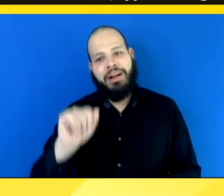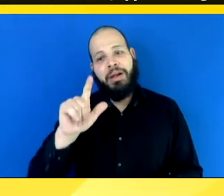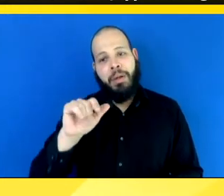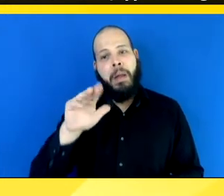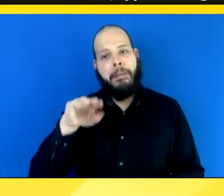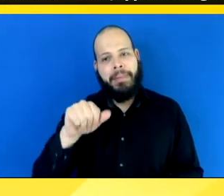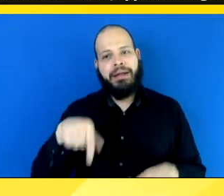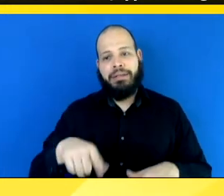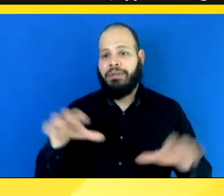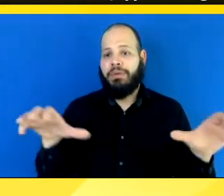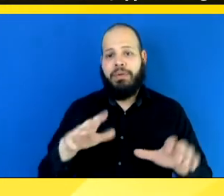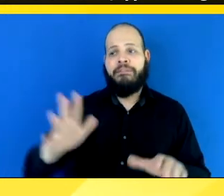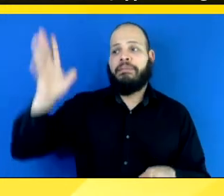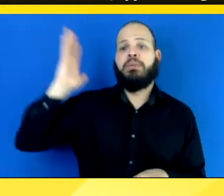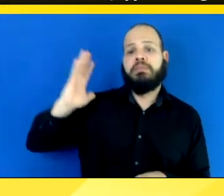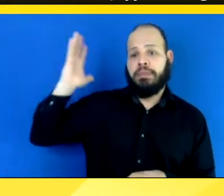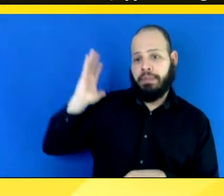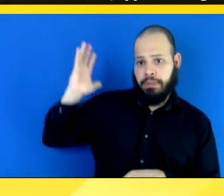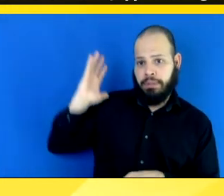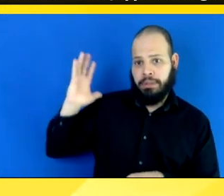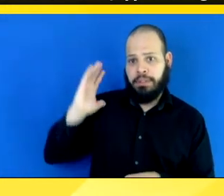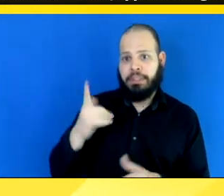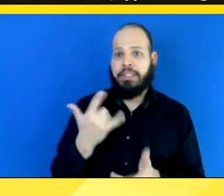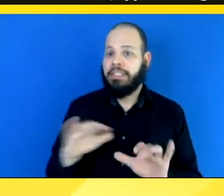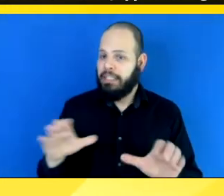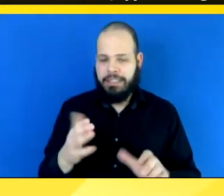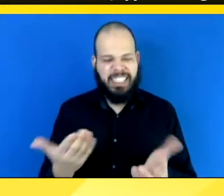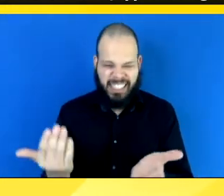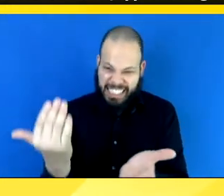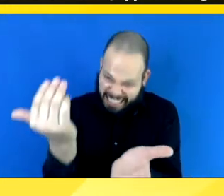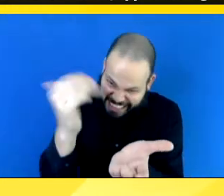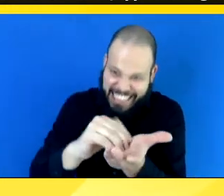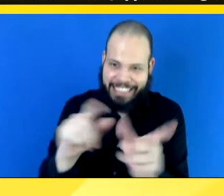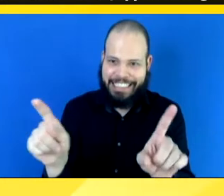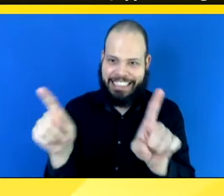Hmm? Yeah. They yeah. tried they tried to rock your boat